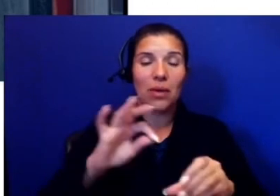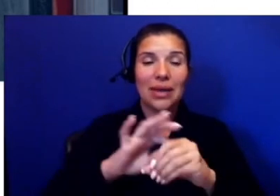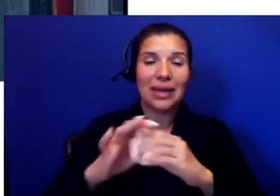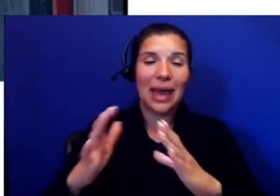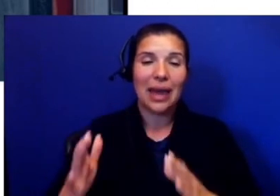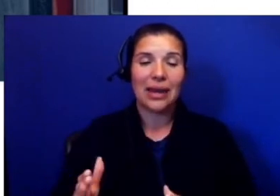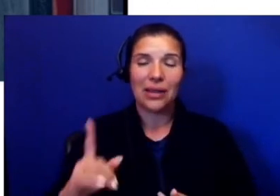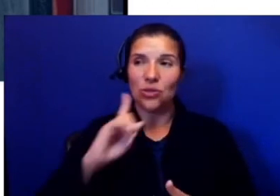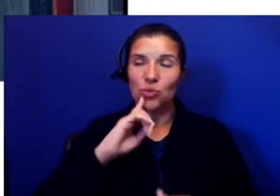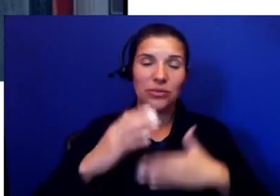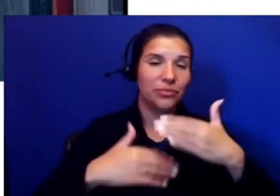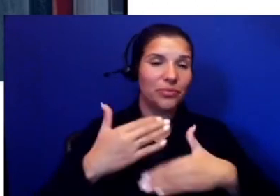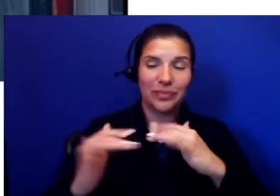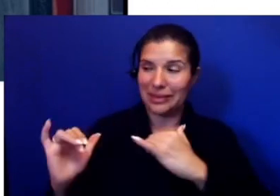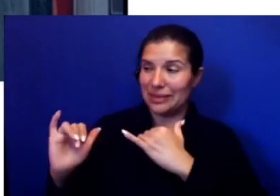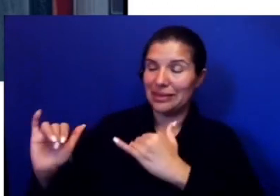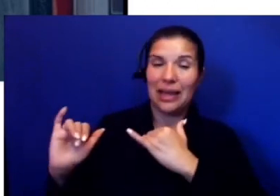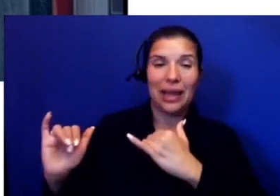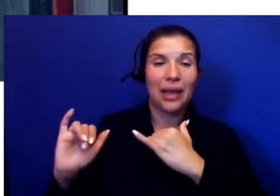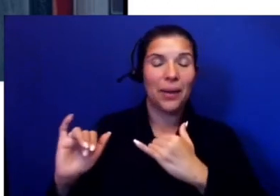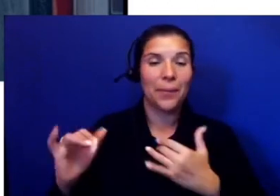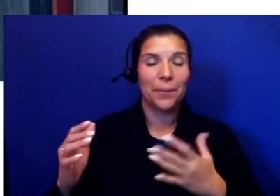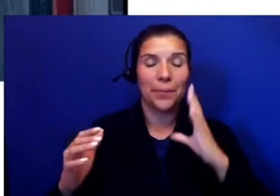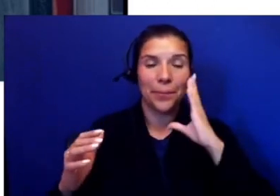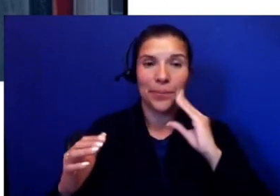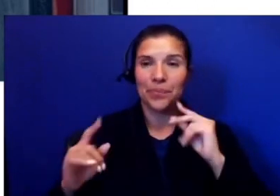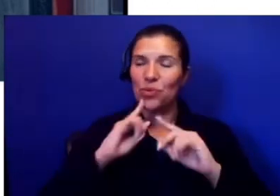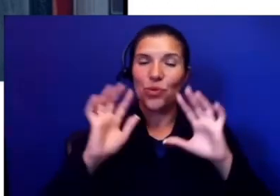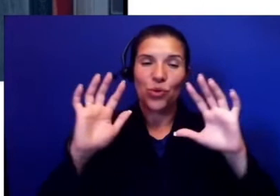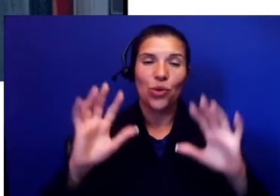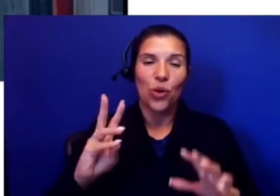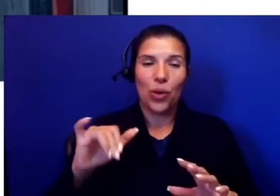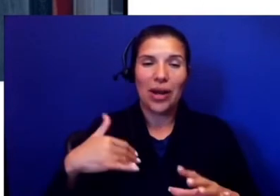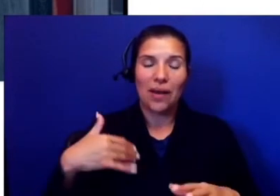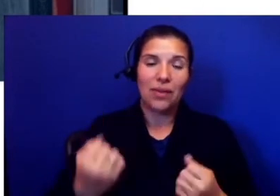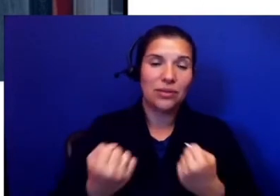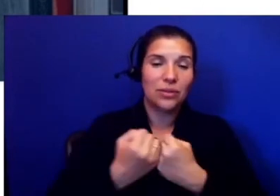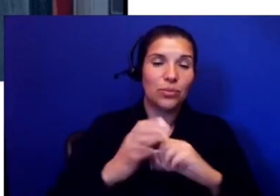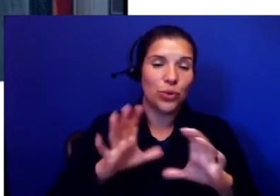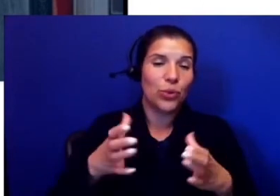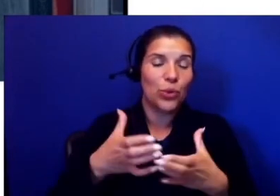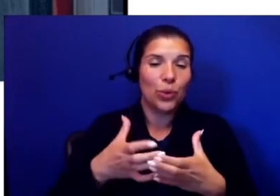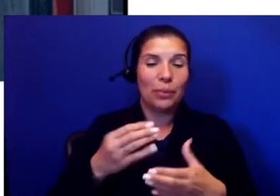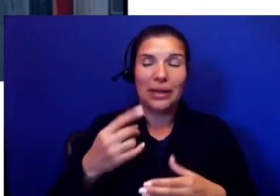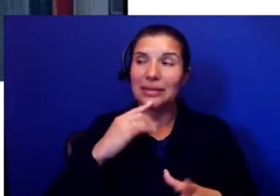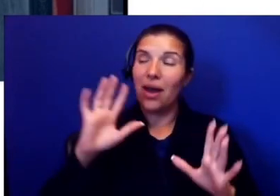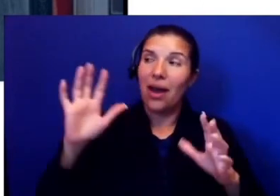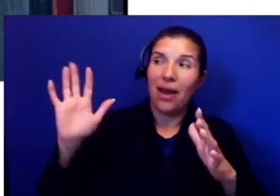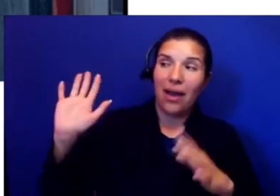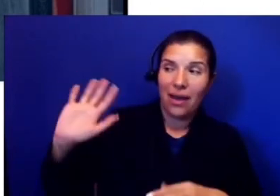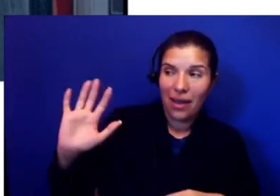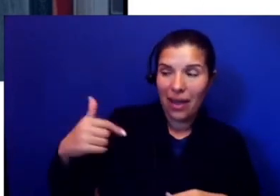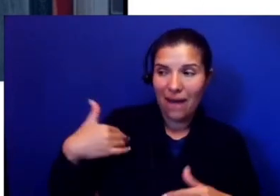hitting the trails the same time as you is such a great way to have a support group of just, hey, I had this